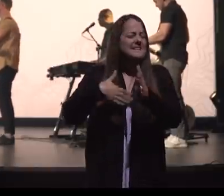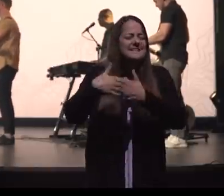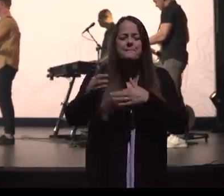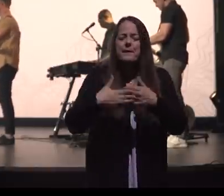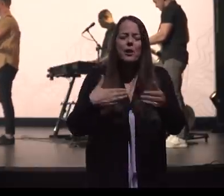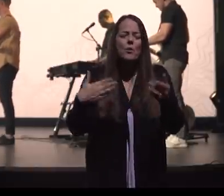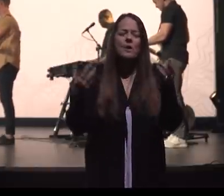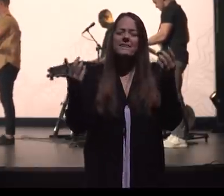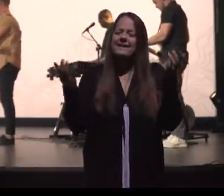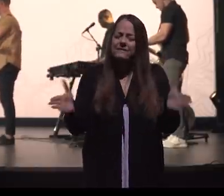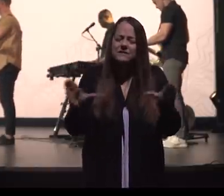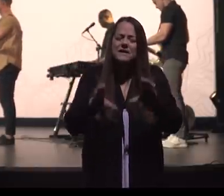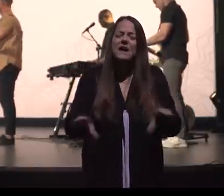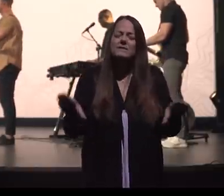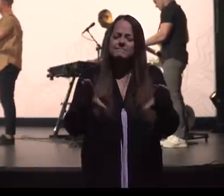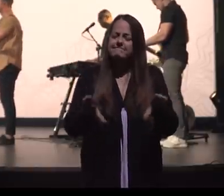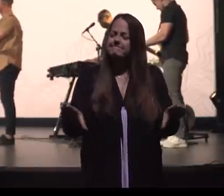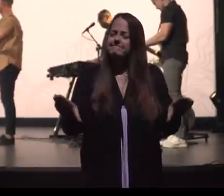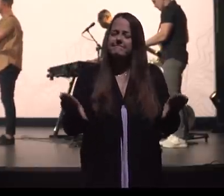they've done?